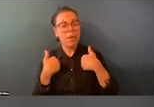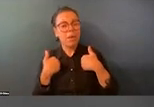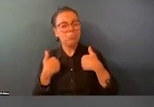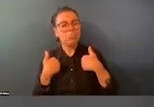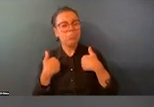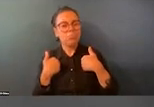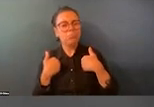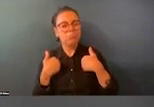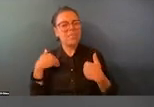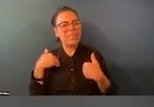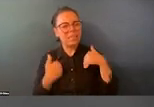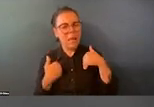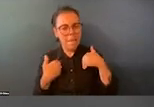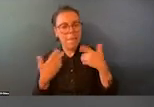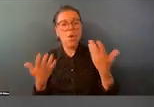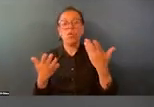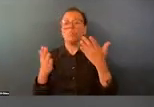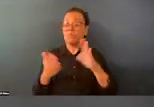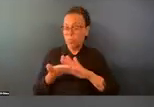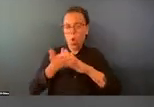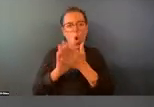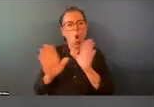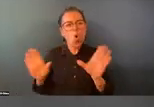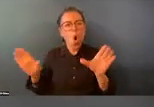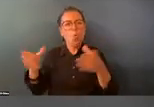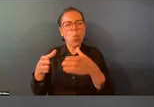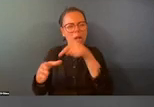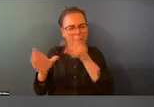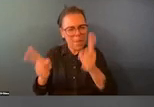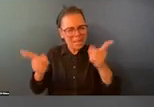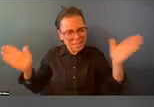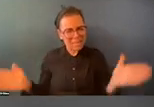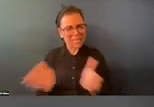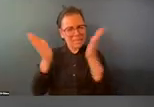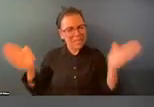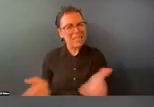on the policy as well as community level.